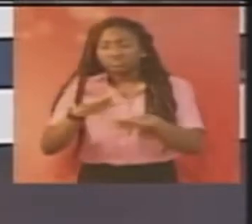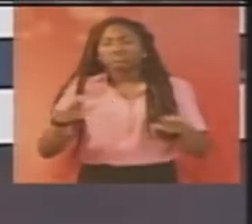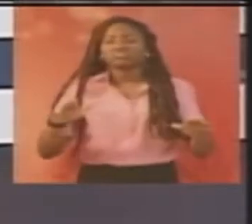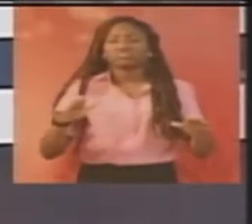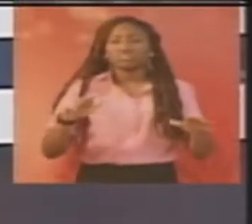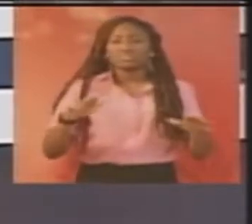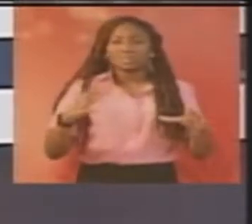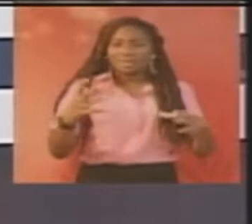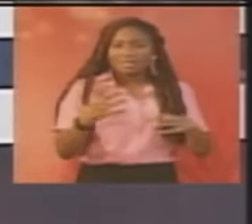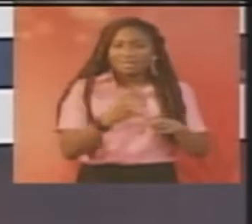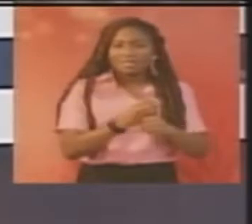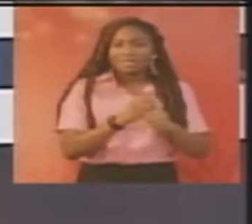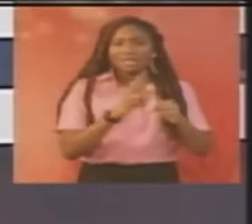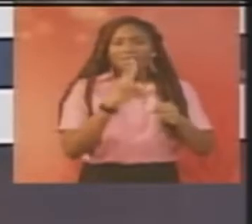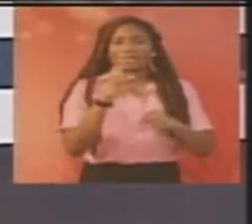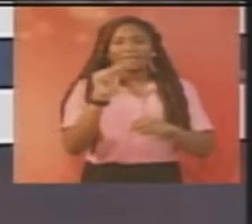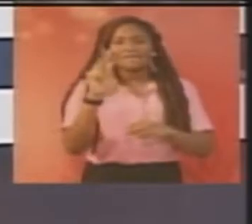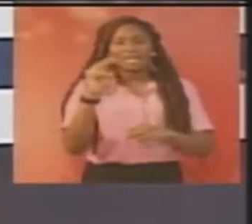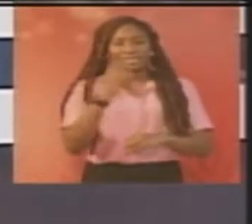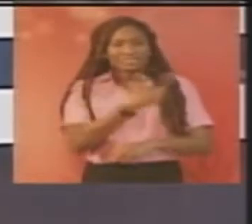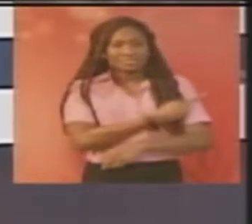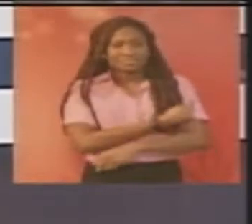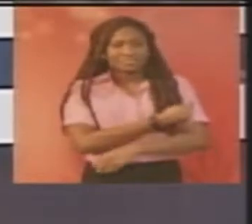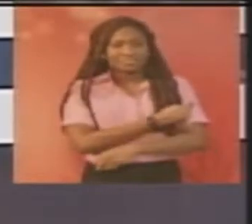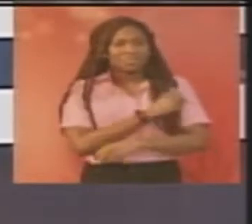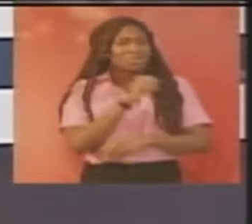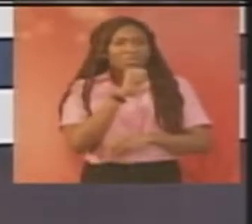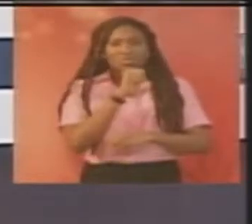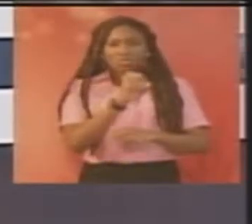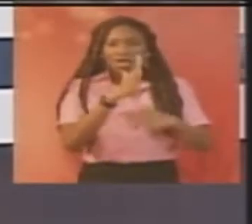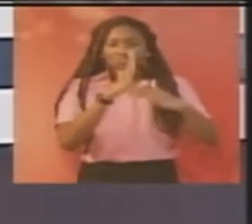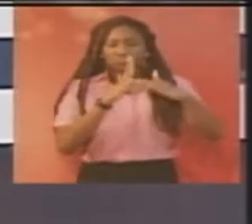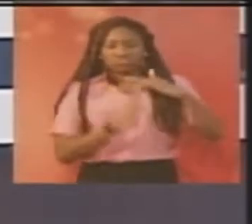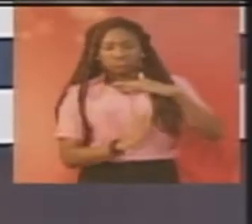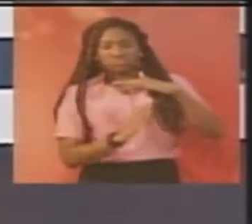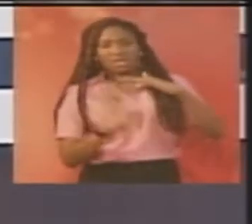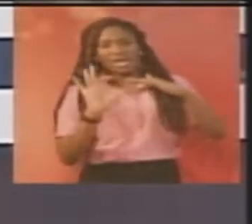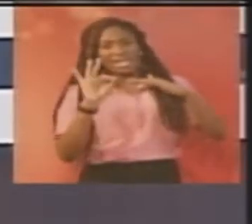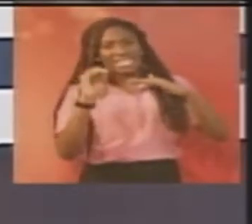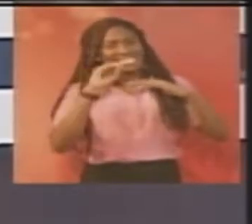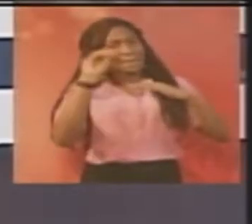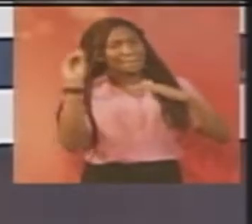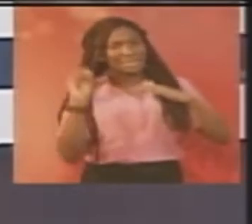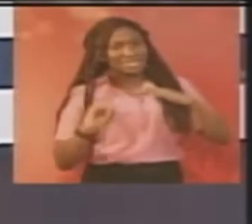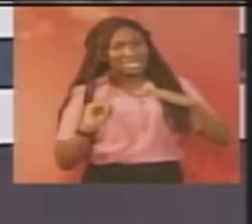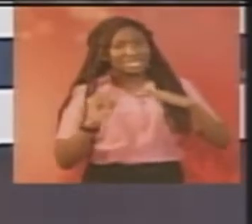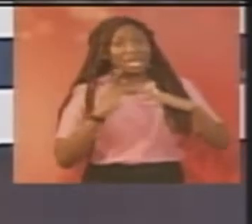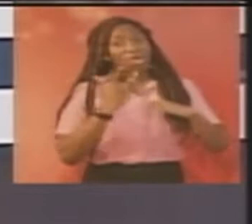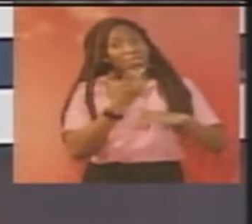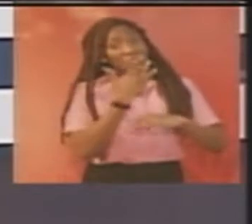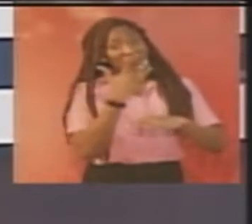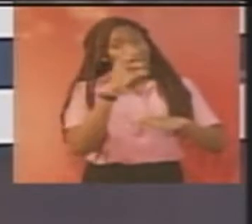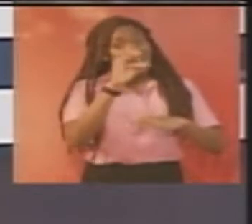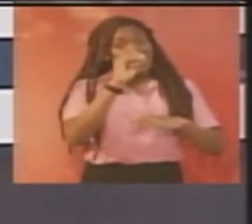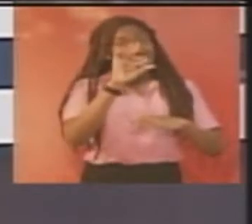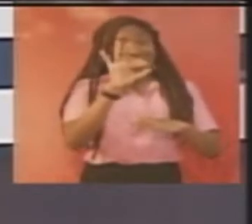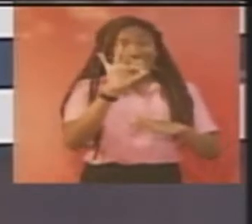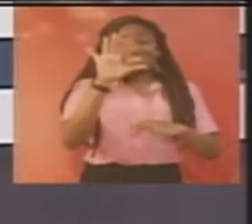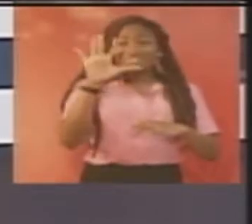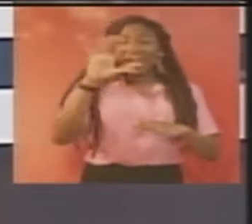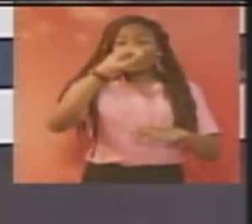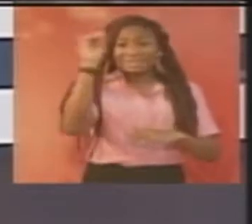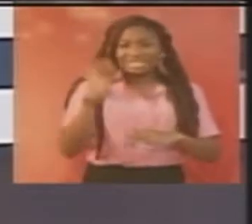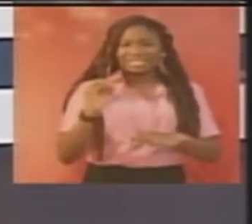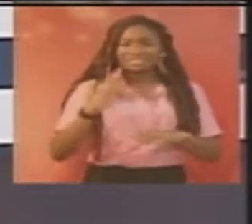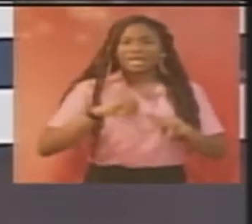90%. Ideally, we are aiming for 95%, but we are really working to reach that goal. And that's